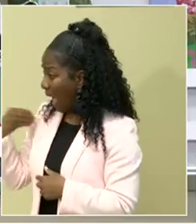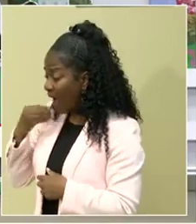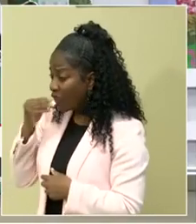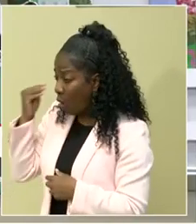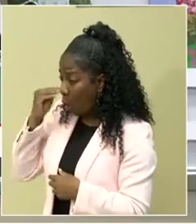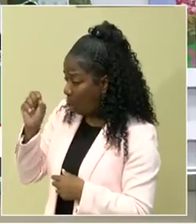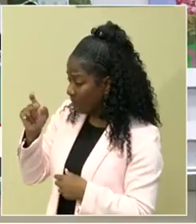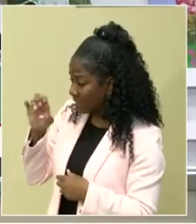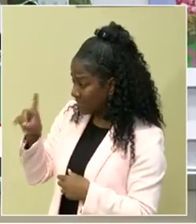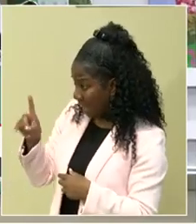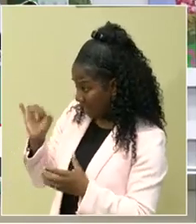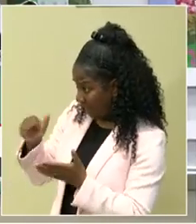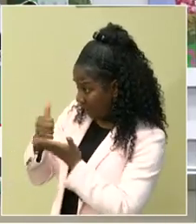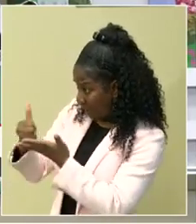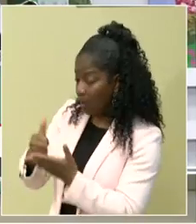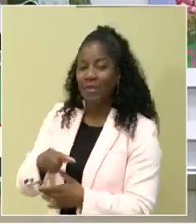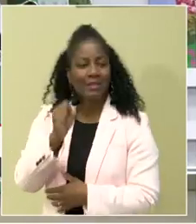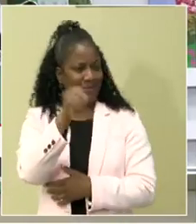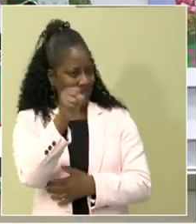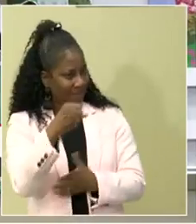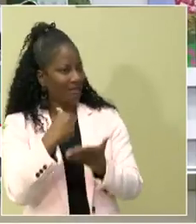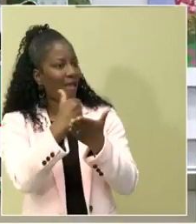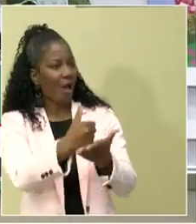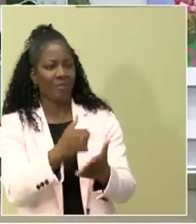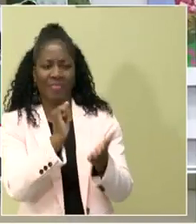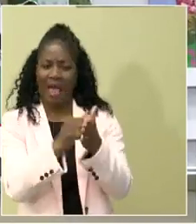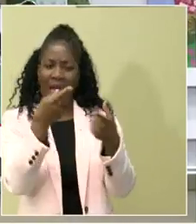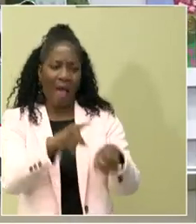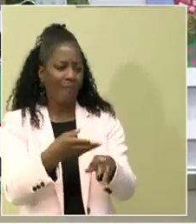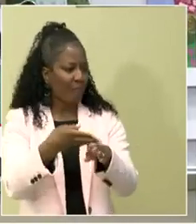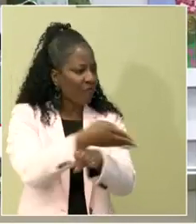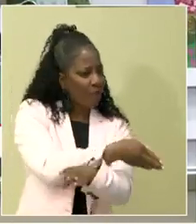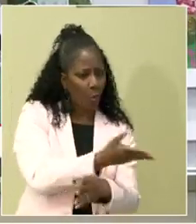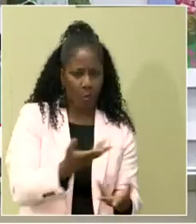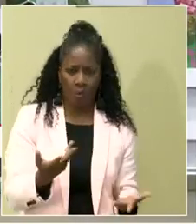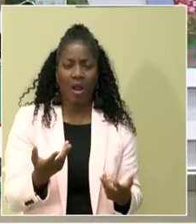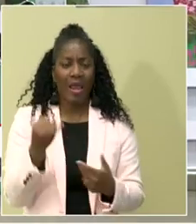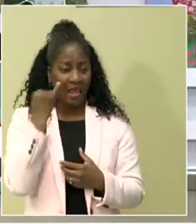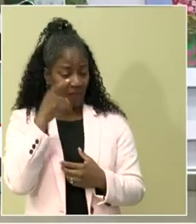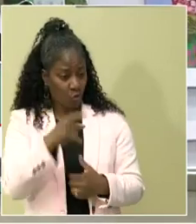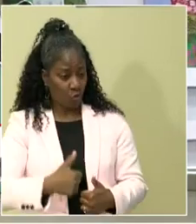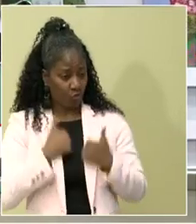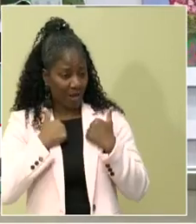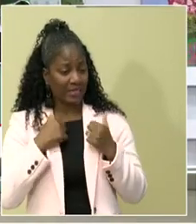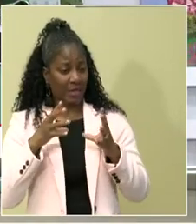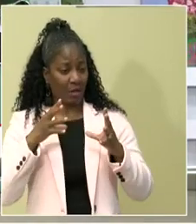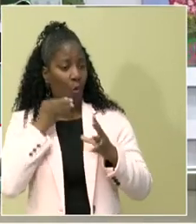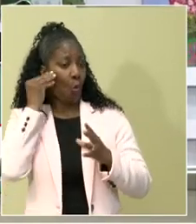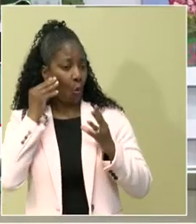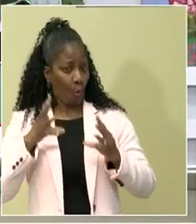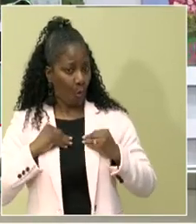You, homestead helps. Homesteads will be, happens before anything else happens. If you are a resident owner,